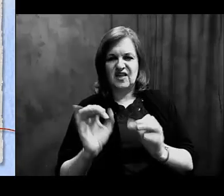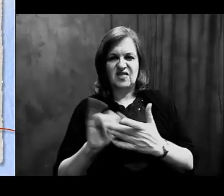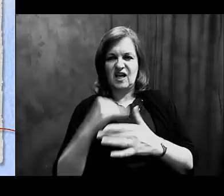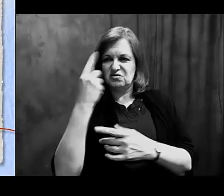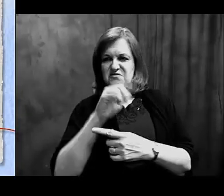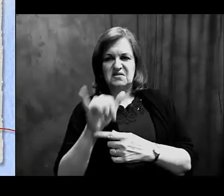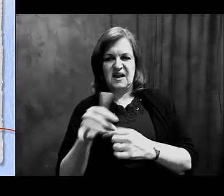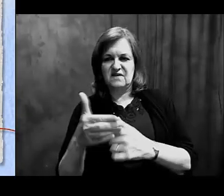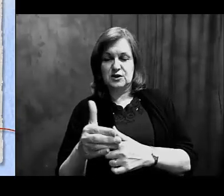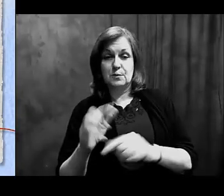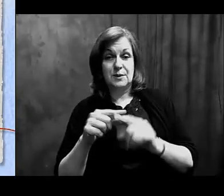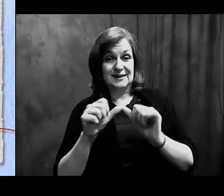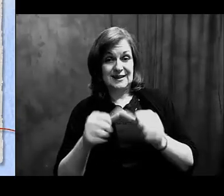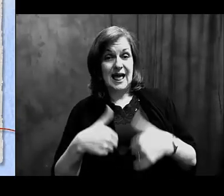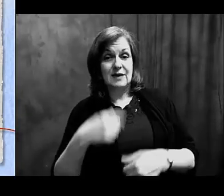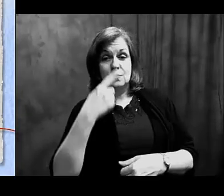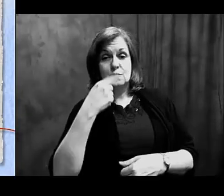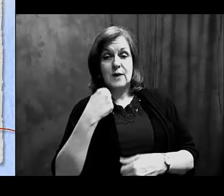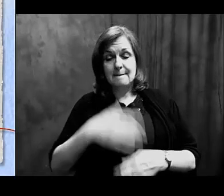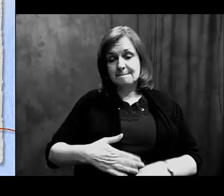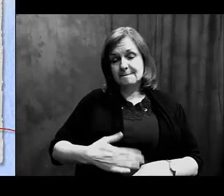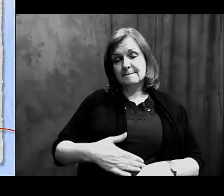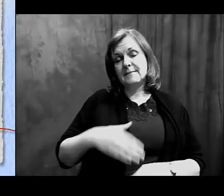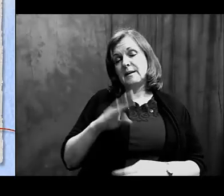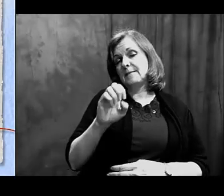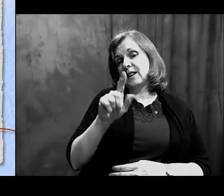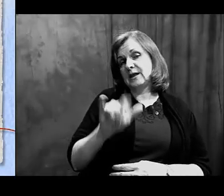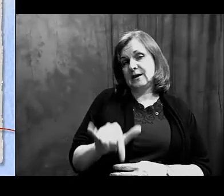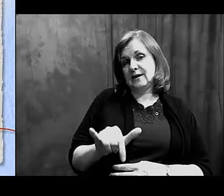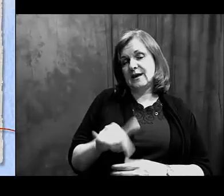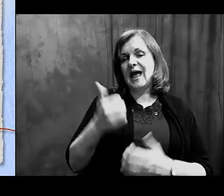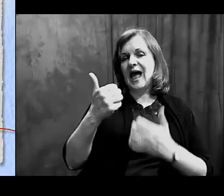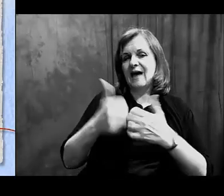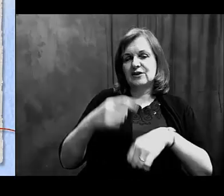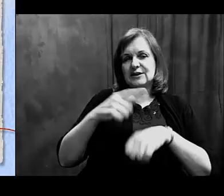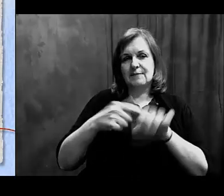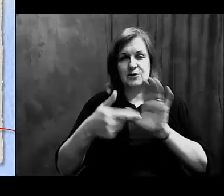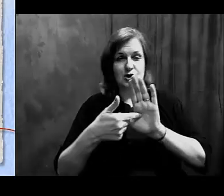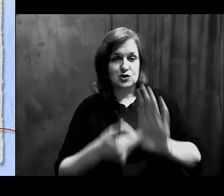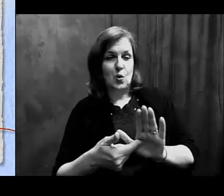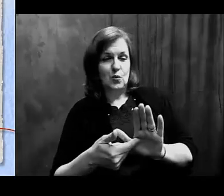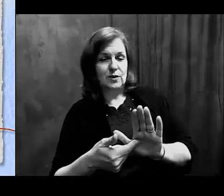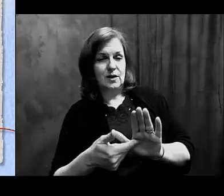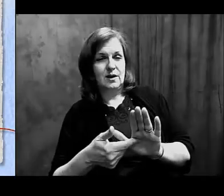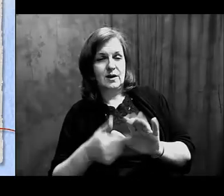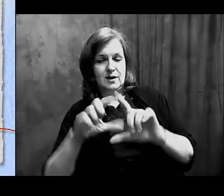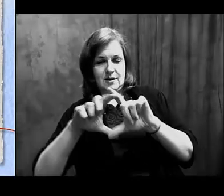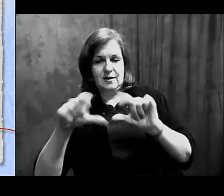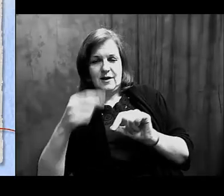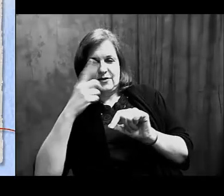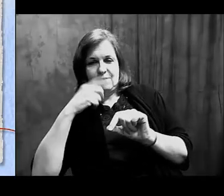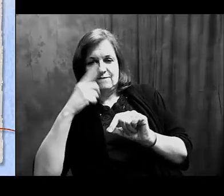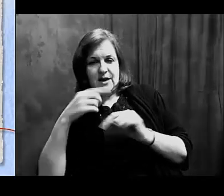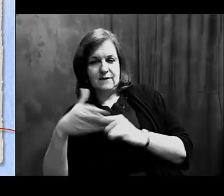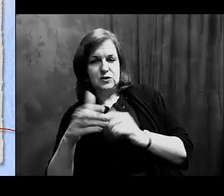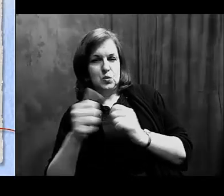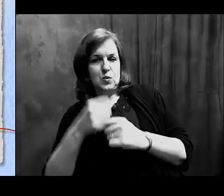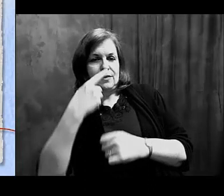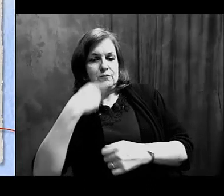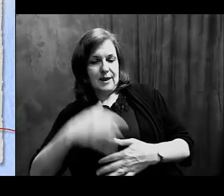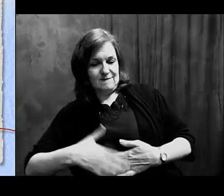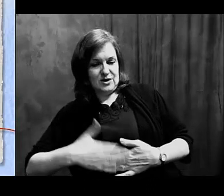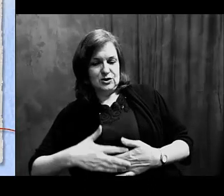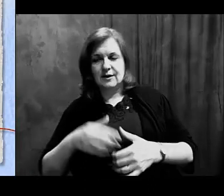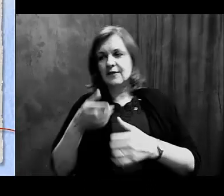of nothing that resembles a fish, but it still has a red belly. So in every case, they get that threat position. So